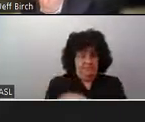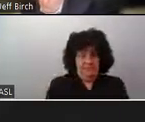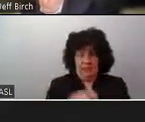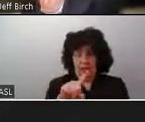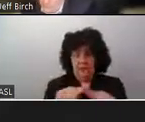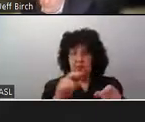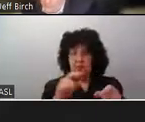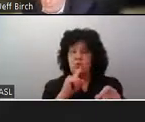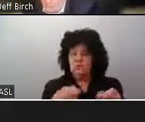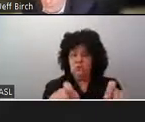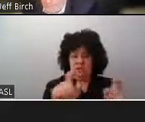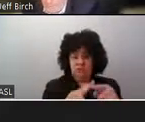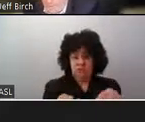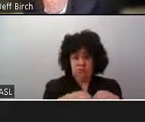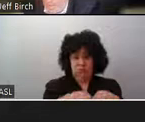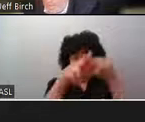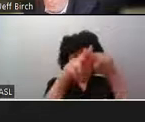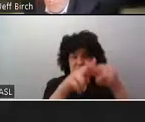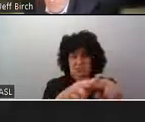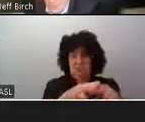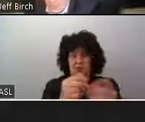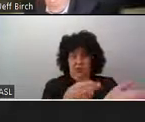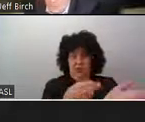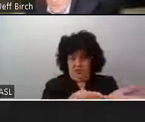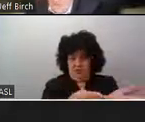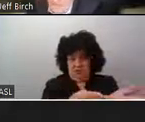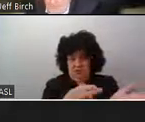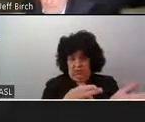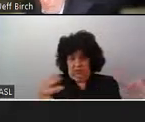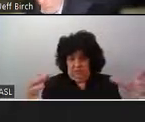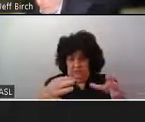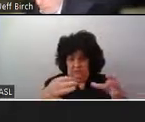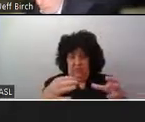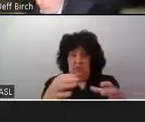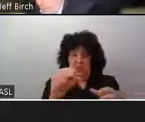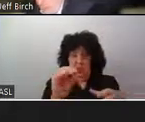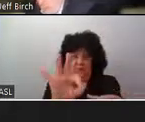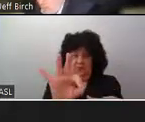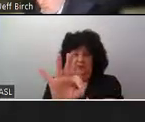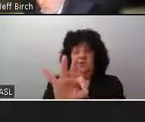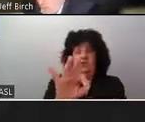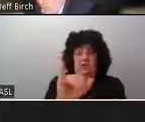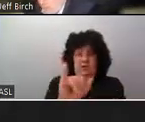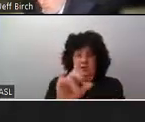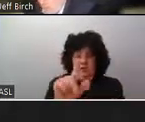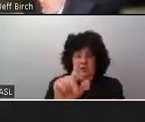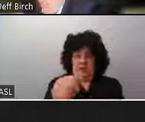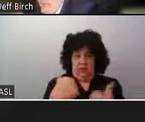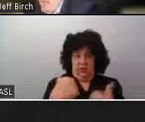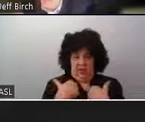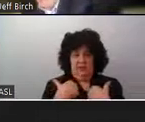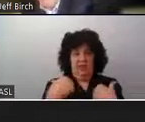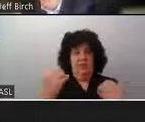to increase the integrity of the data that we have. And then stakeholder engagement, that's really a focused area.